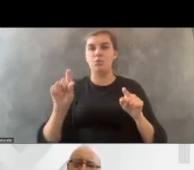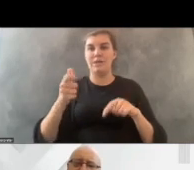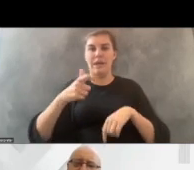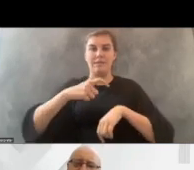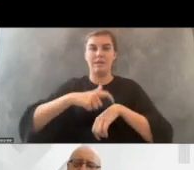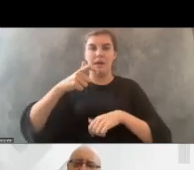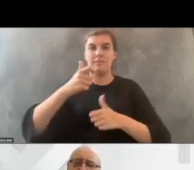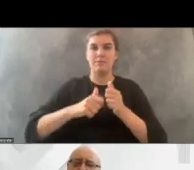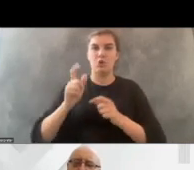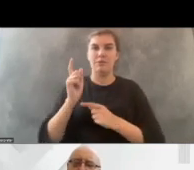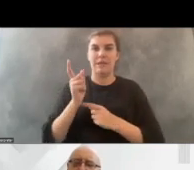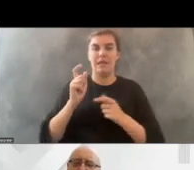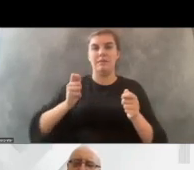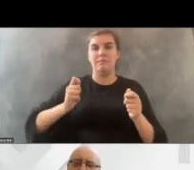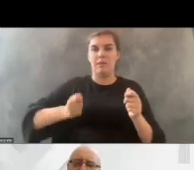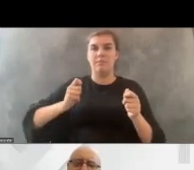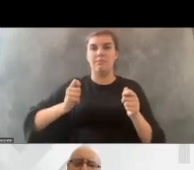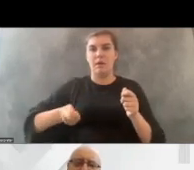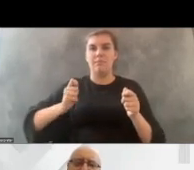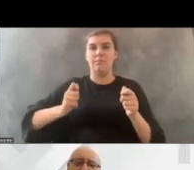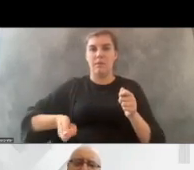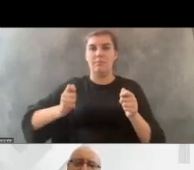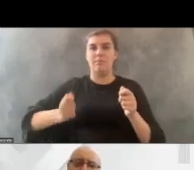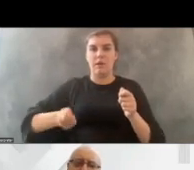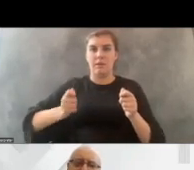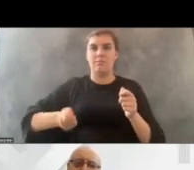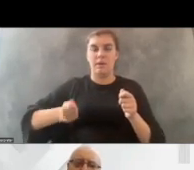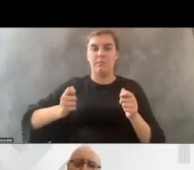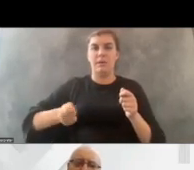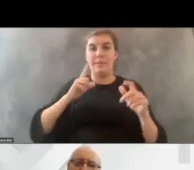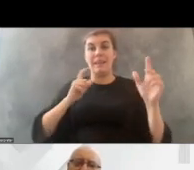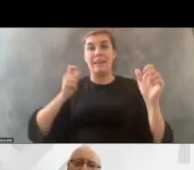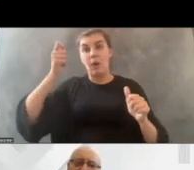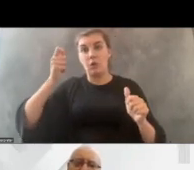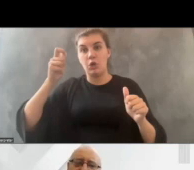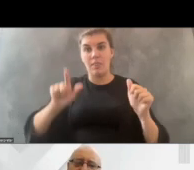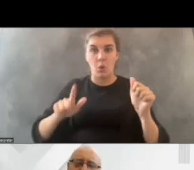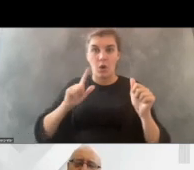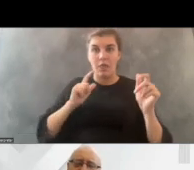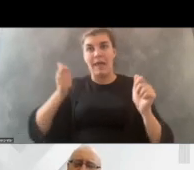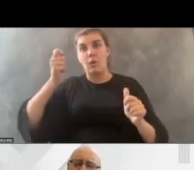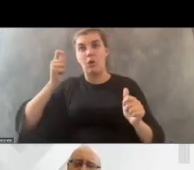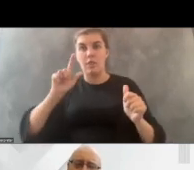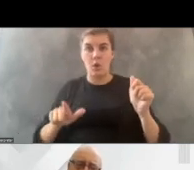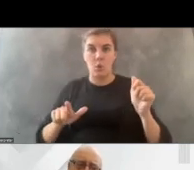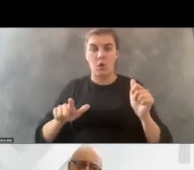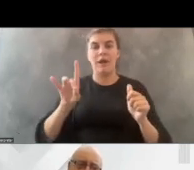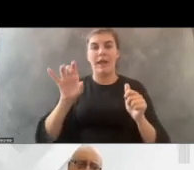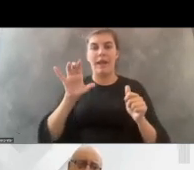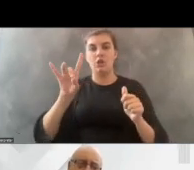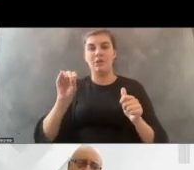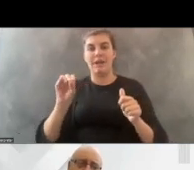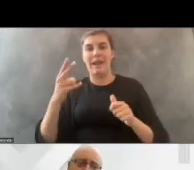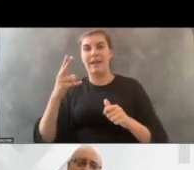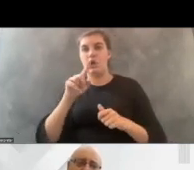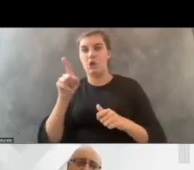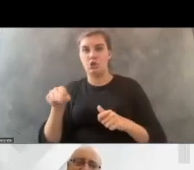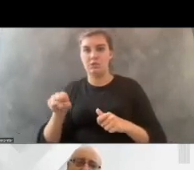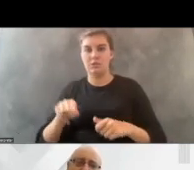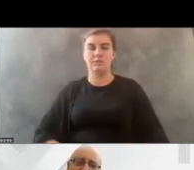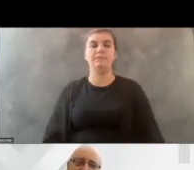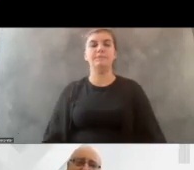button. What this does is it makes it so that instead of having to have the locator